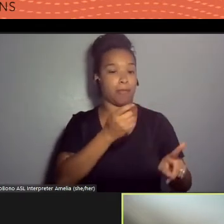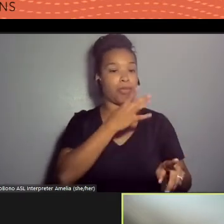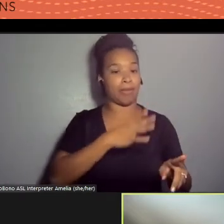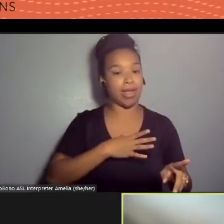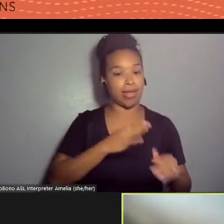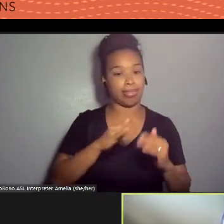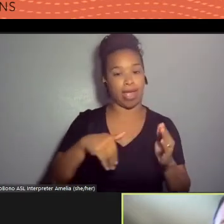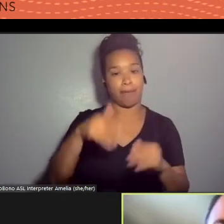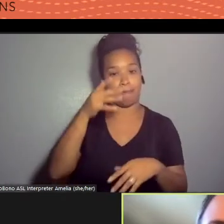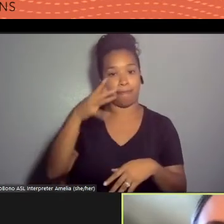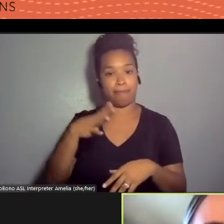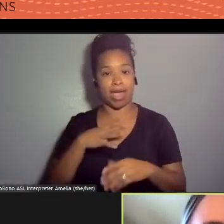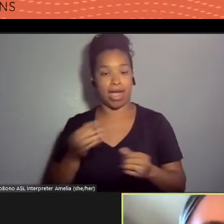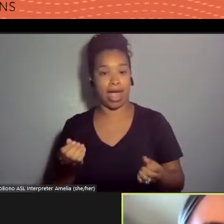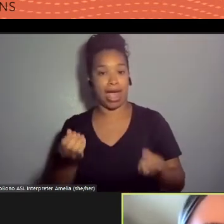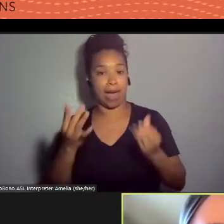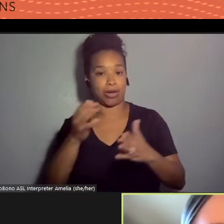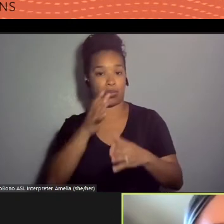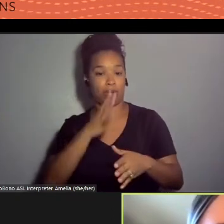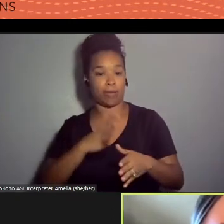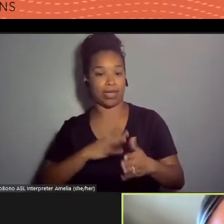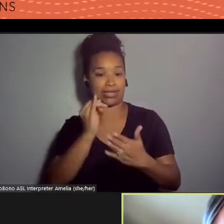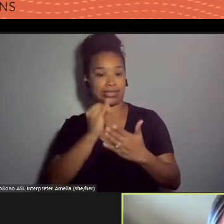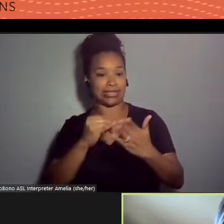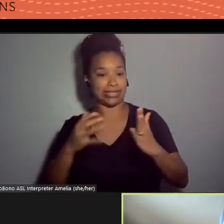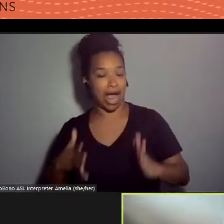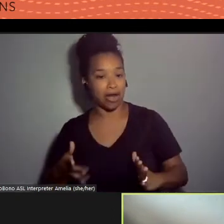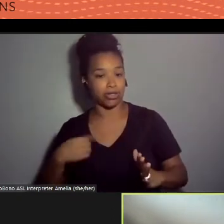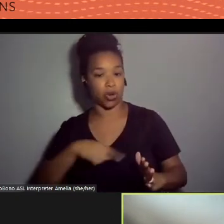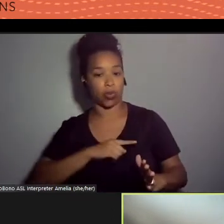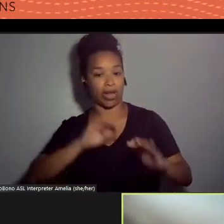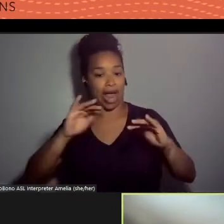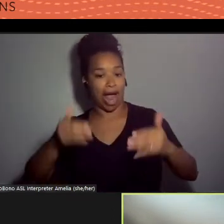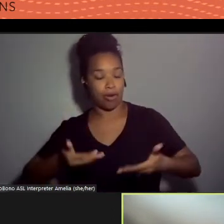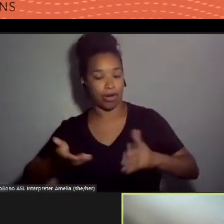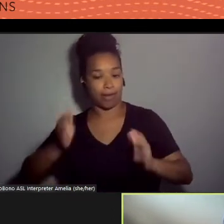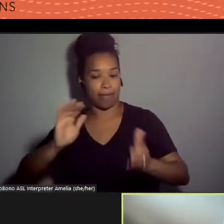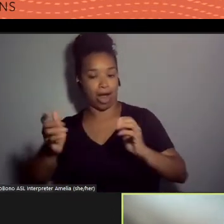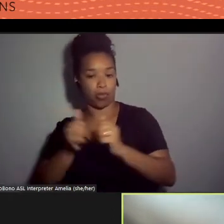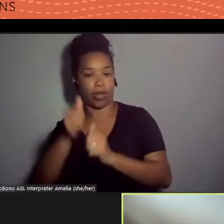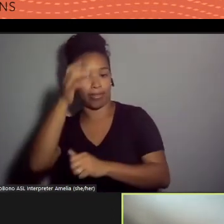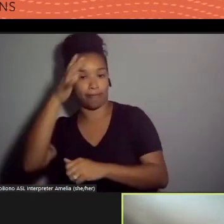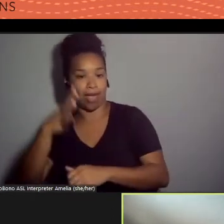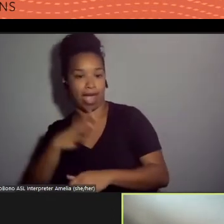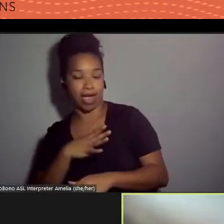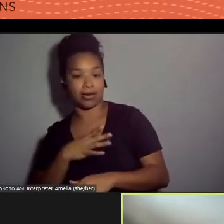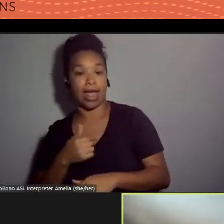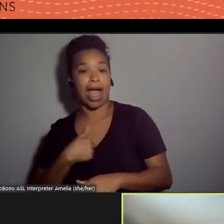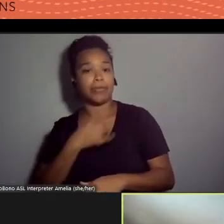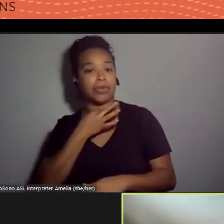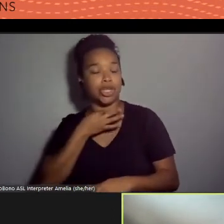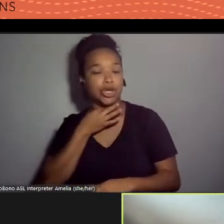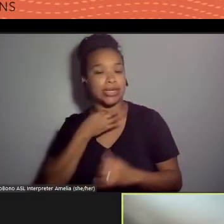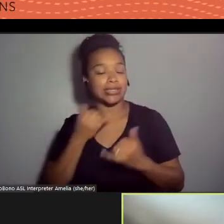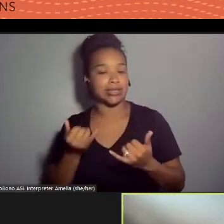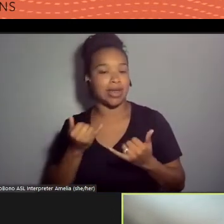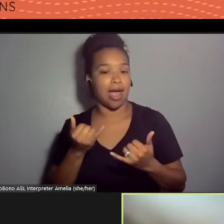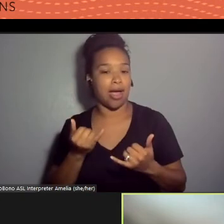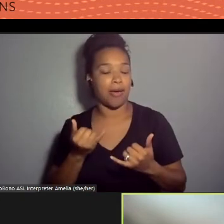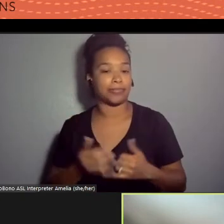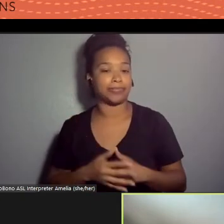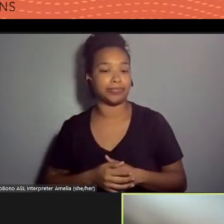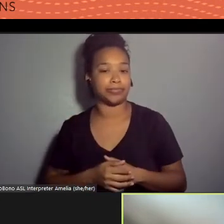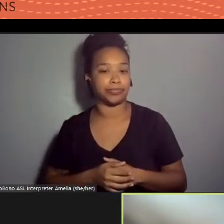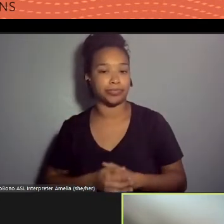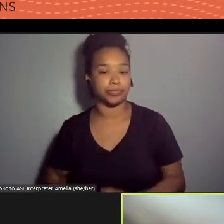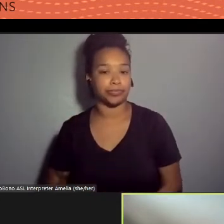How many women designers are we hiring compared to men? And I'm curious now, perhaps in addition to,